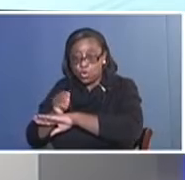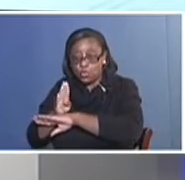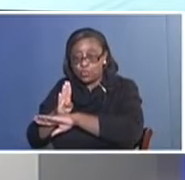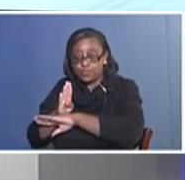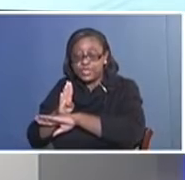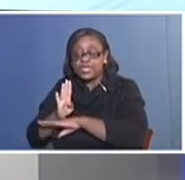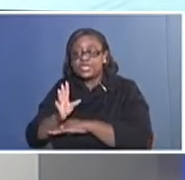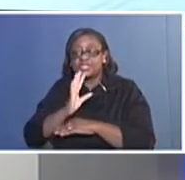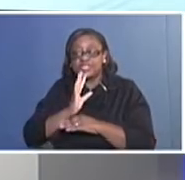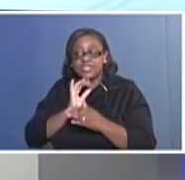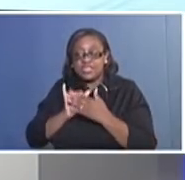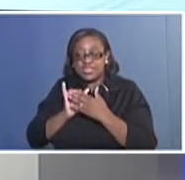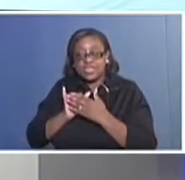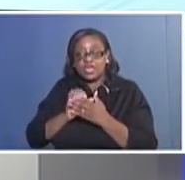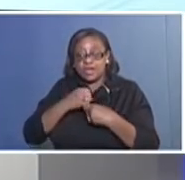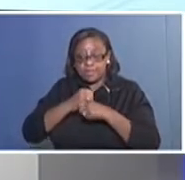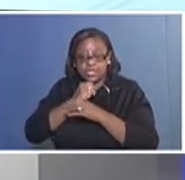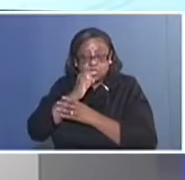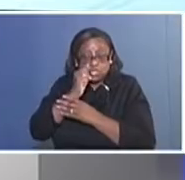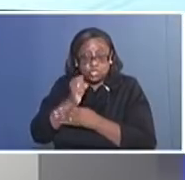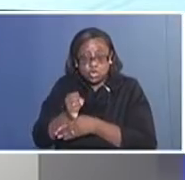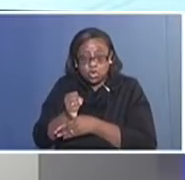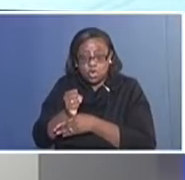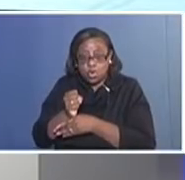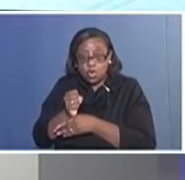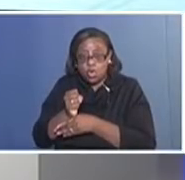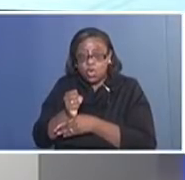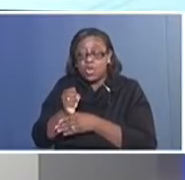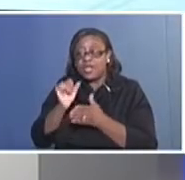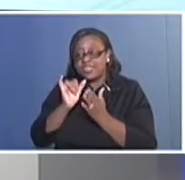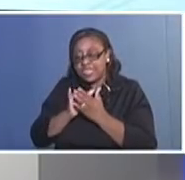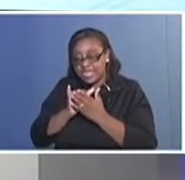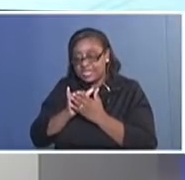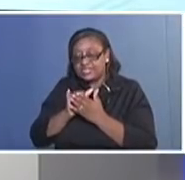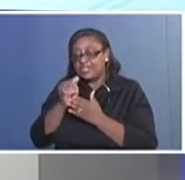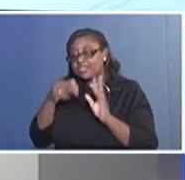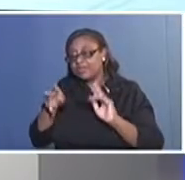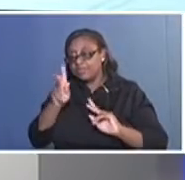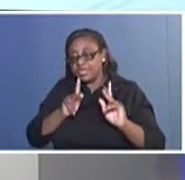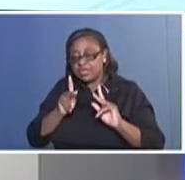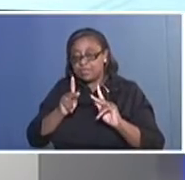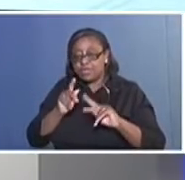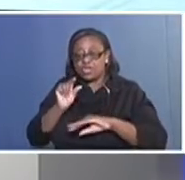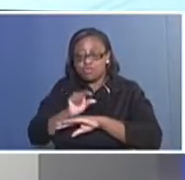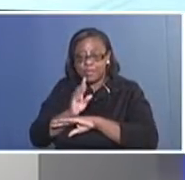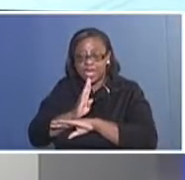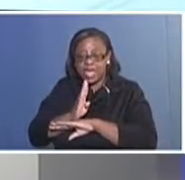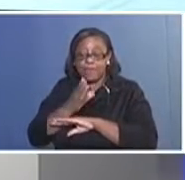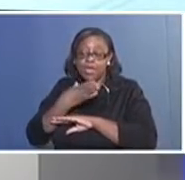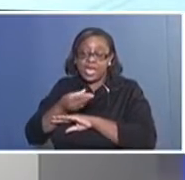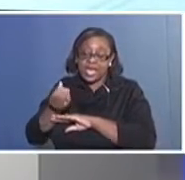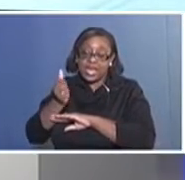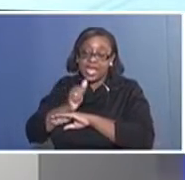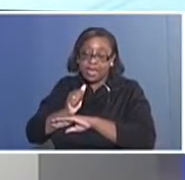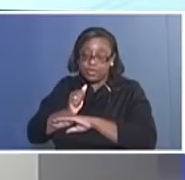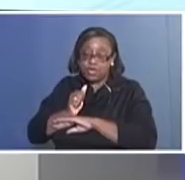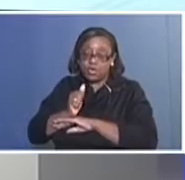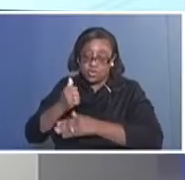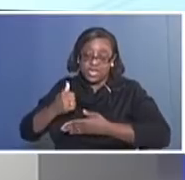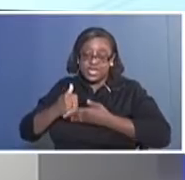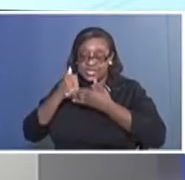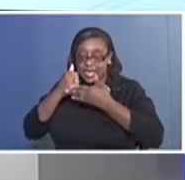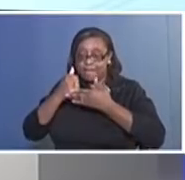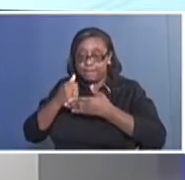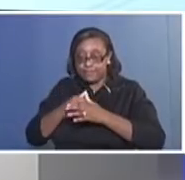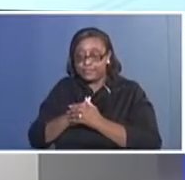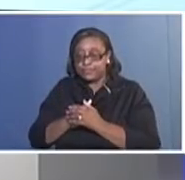have been finalized to ensure that swift, tangible relief gets to the people of Grand Bahama and Abaco in the shortest amount